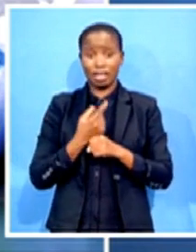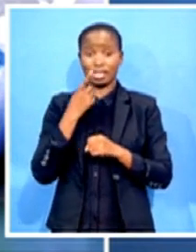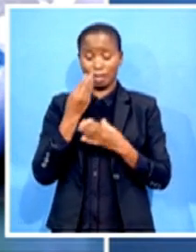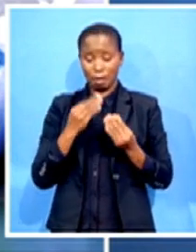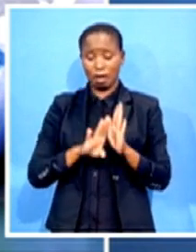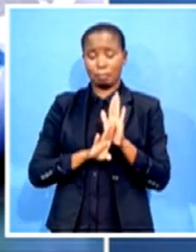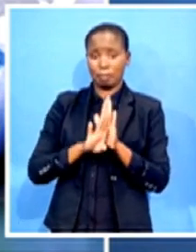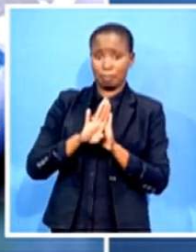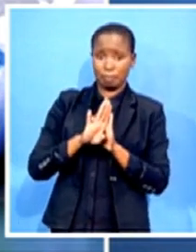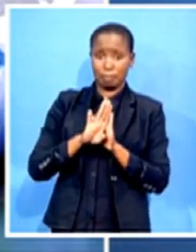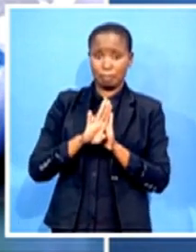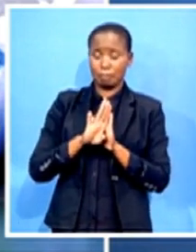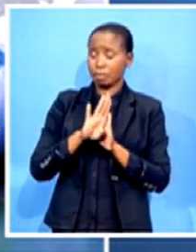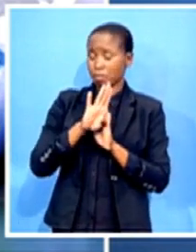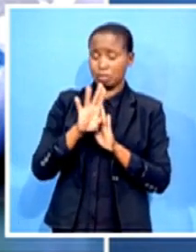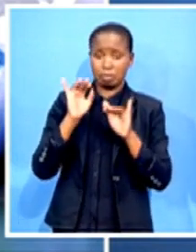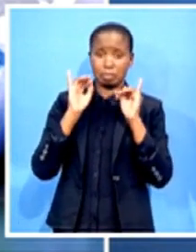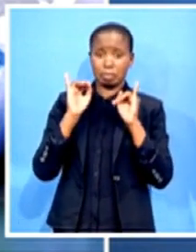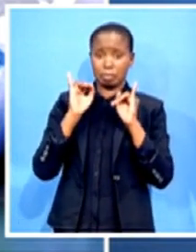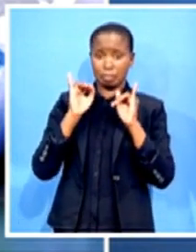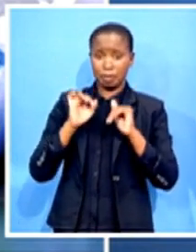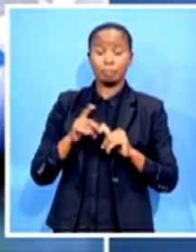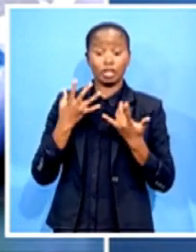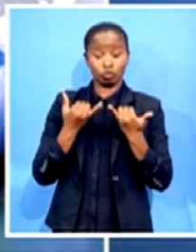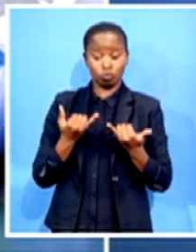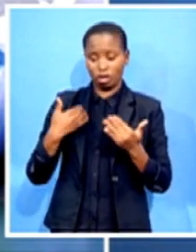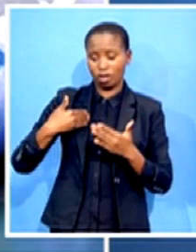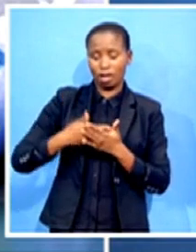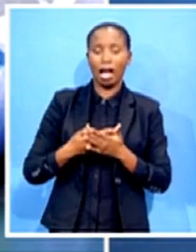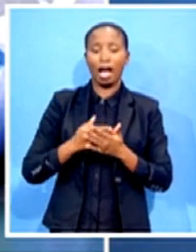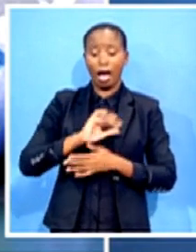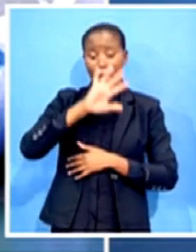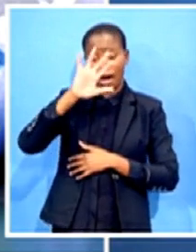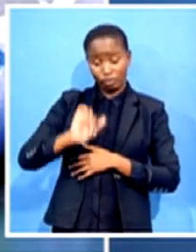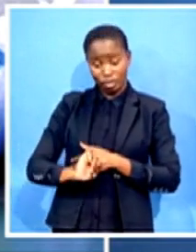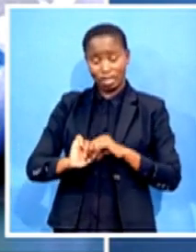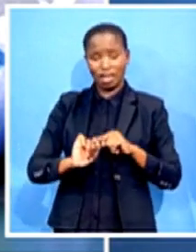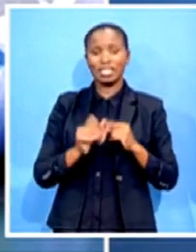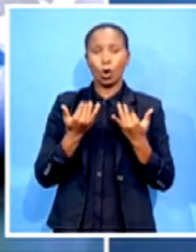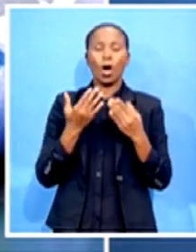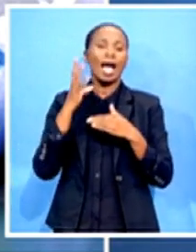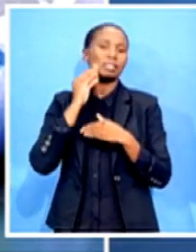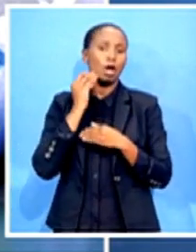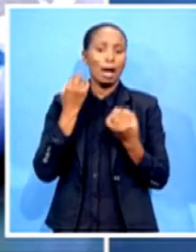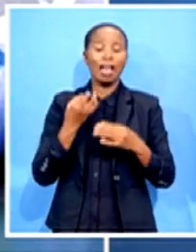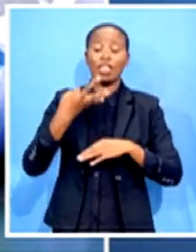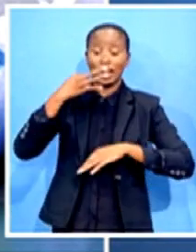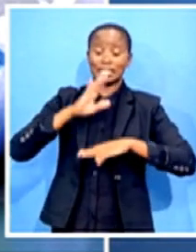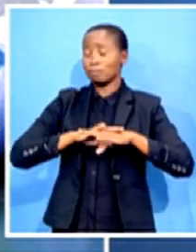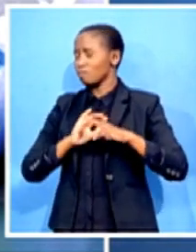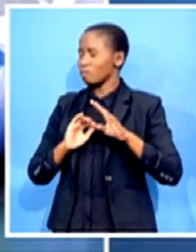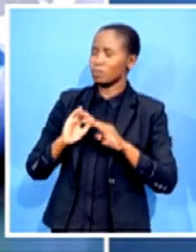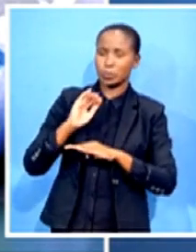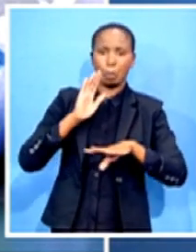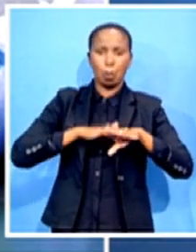And today, Africa as a whole, we are experiencing 3 times more cyber attacks than our global